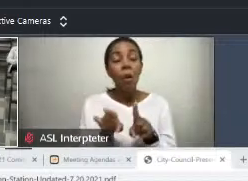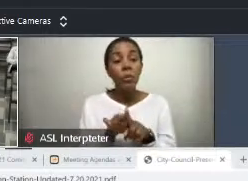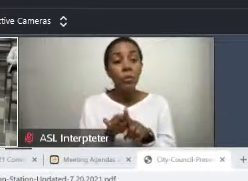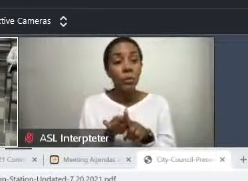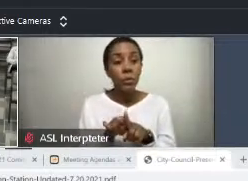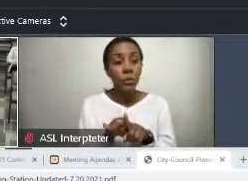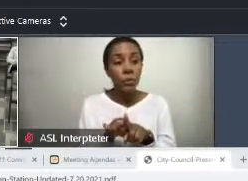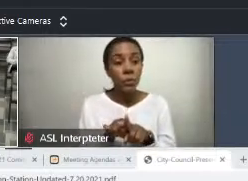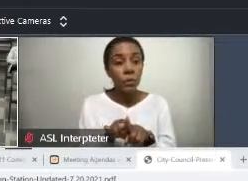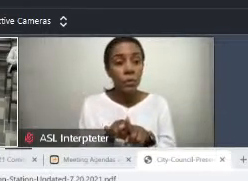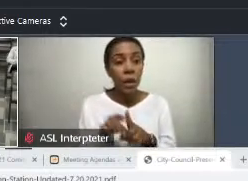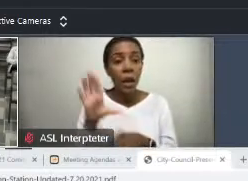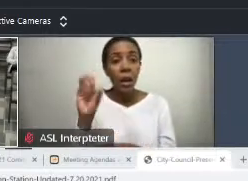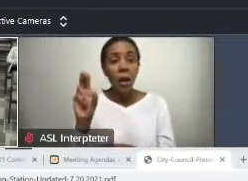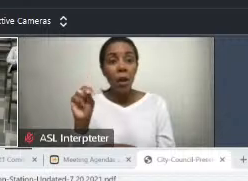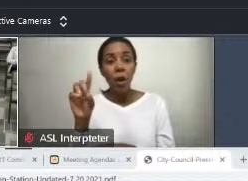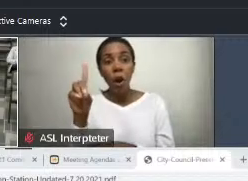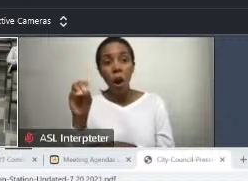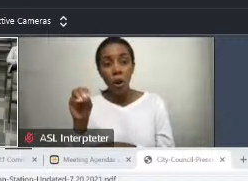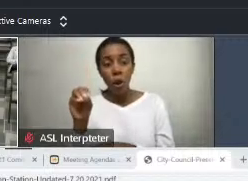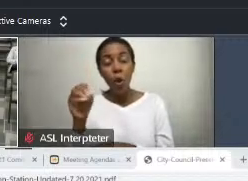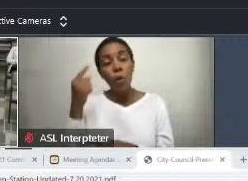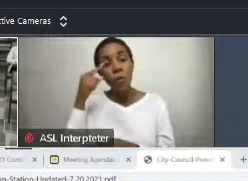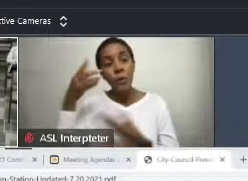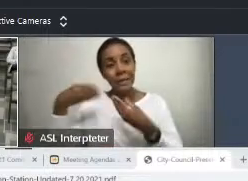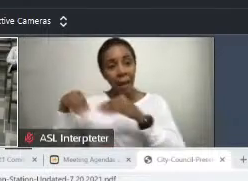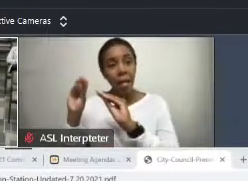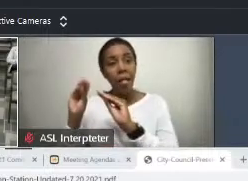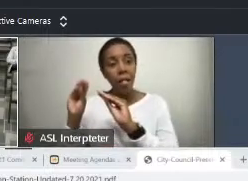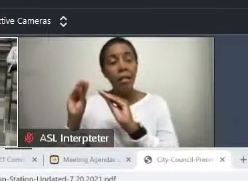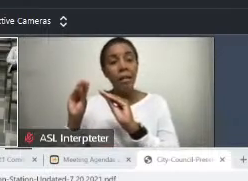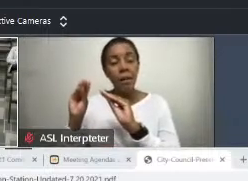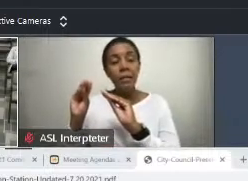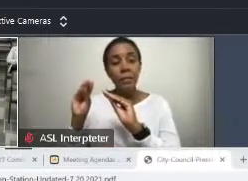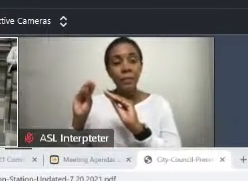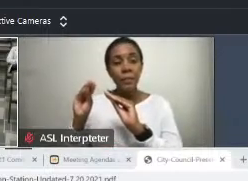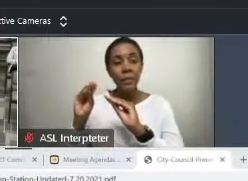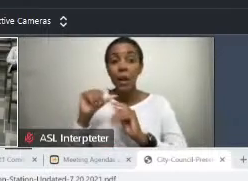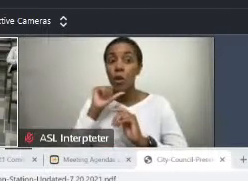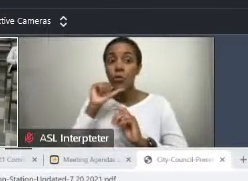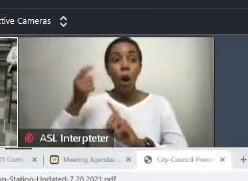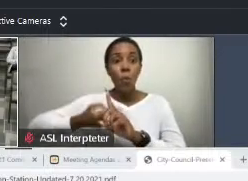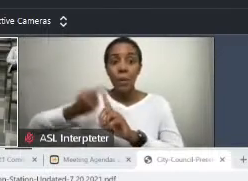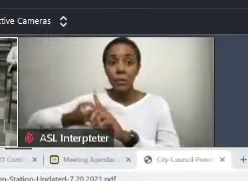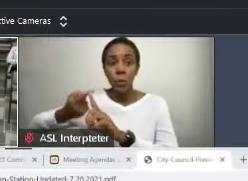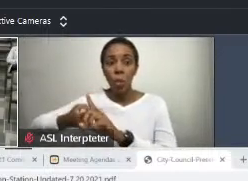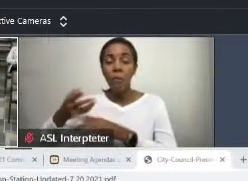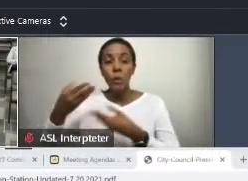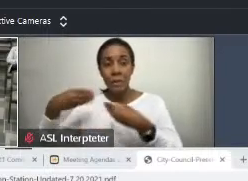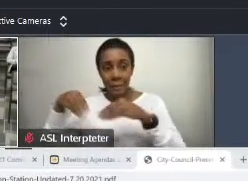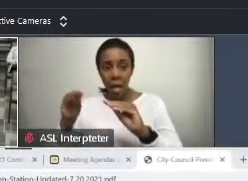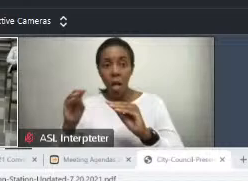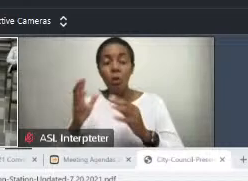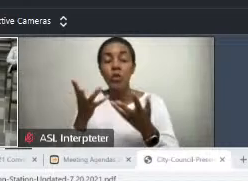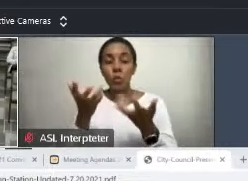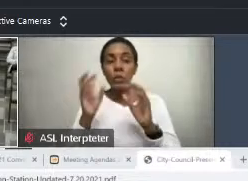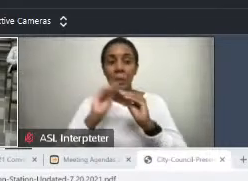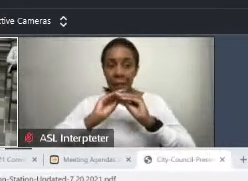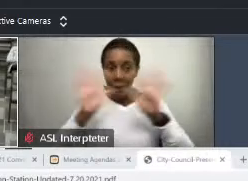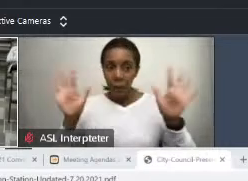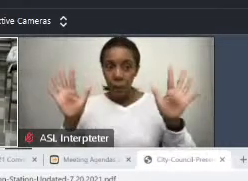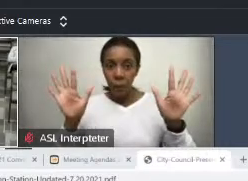a condominium component would be for sale. Condominiums, not rental. It's just to make that distinction.